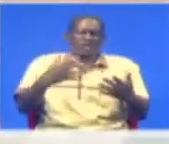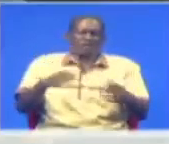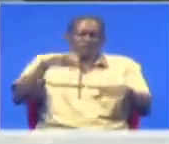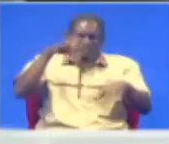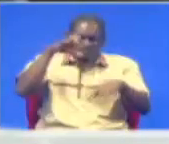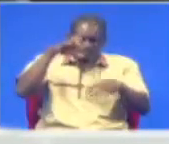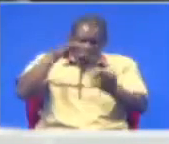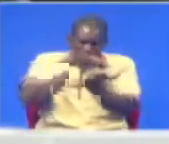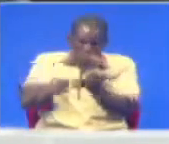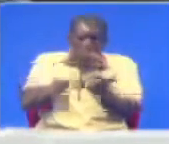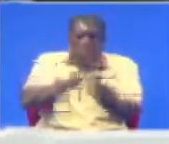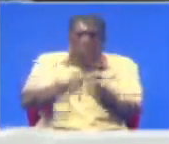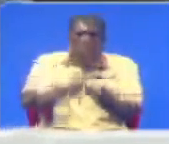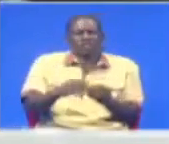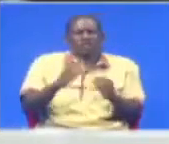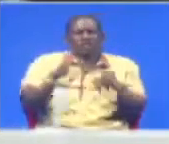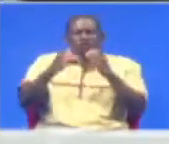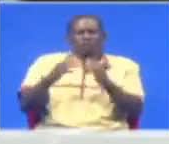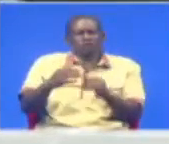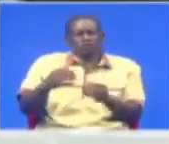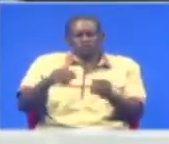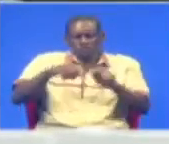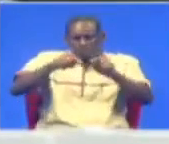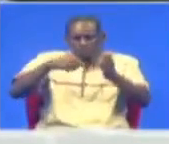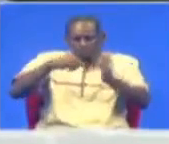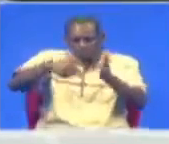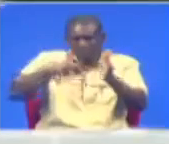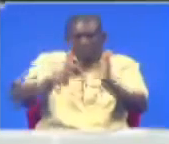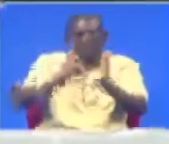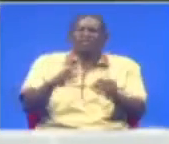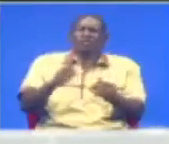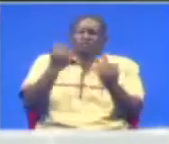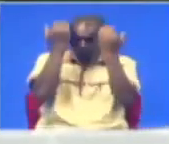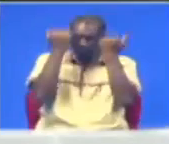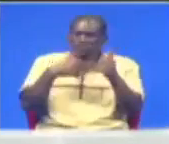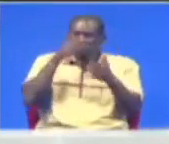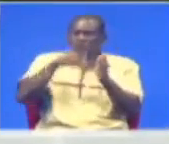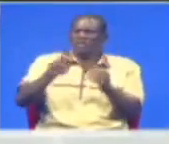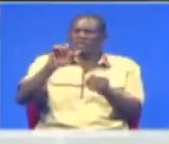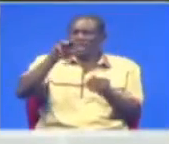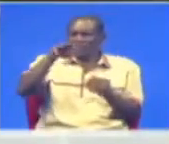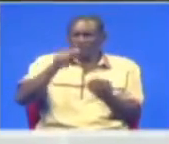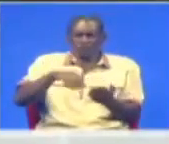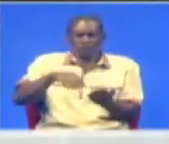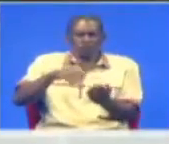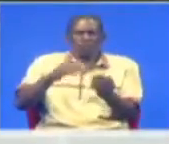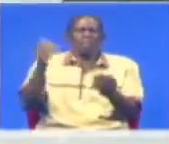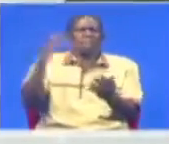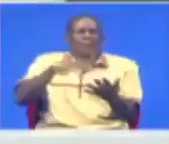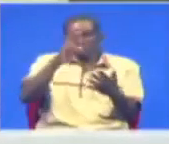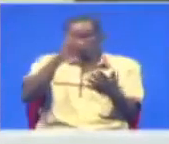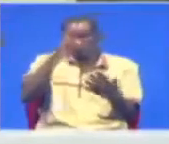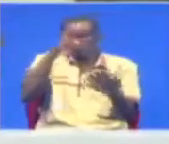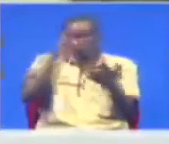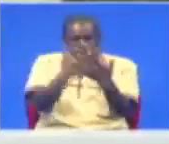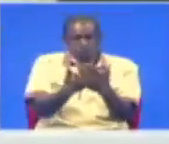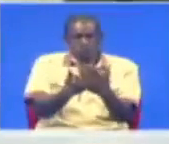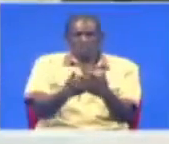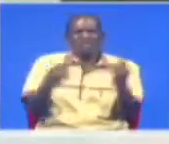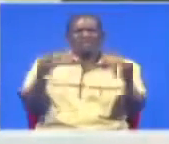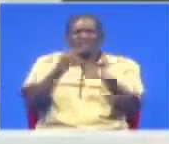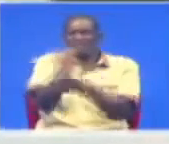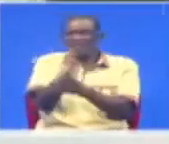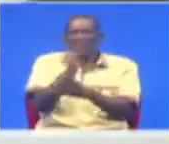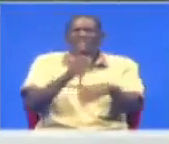gadgets. The court ordered that Kiama is remanded at Central Police Station until Thursday, when it will decide